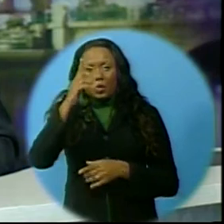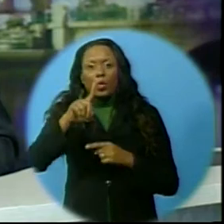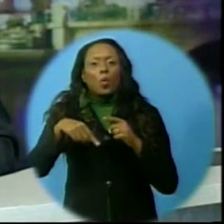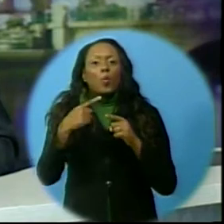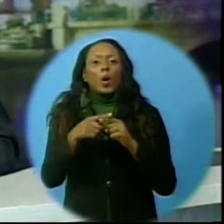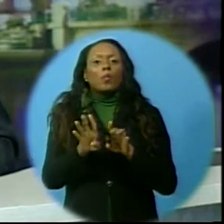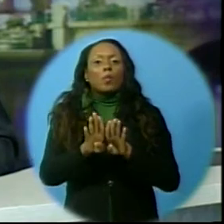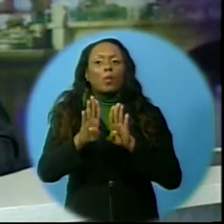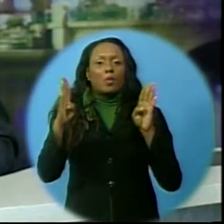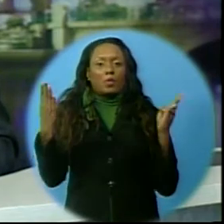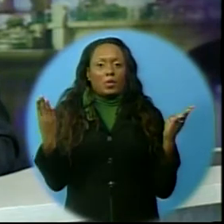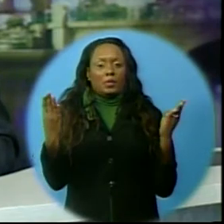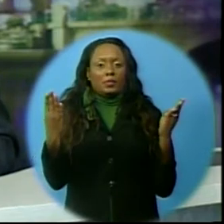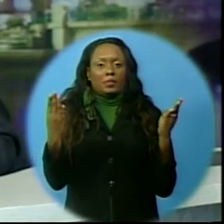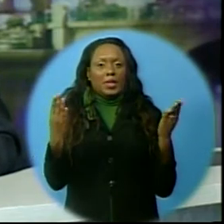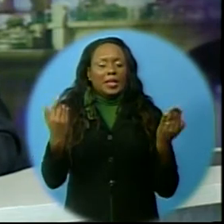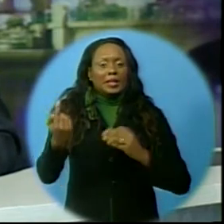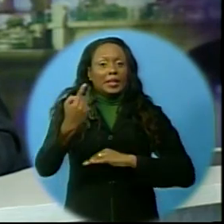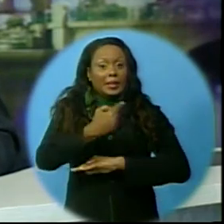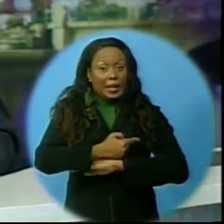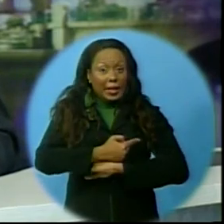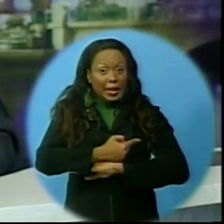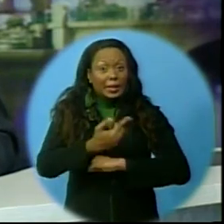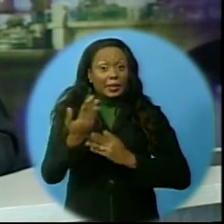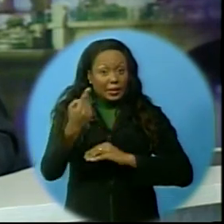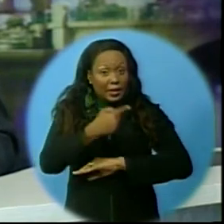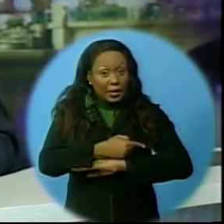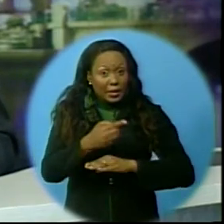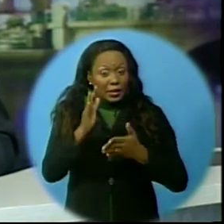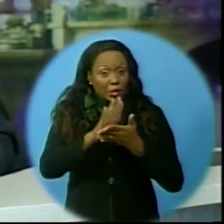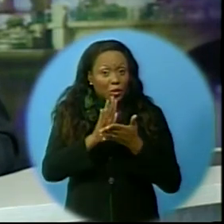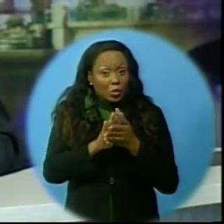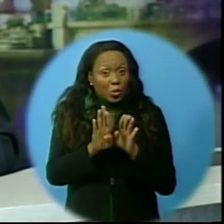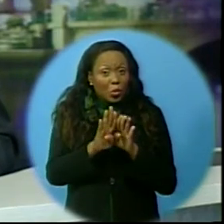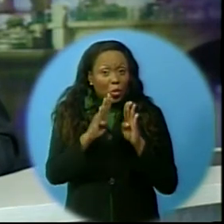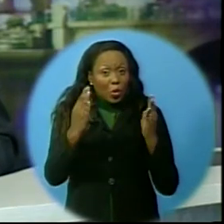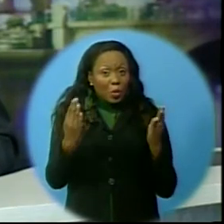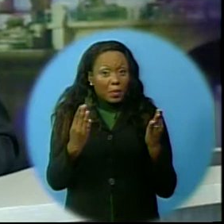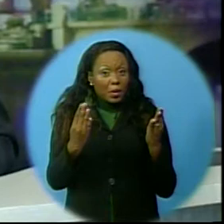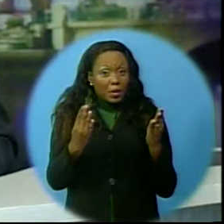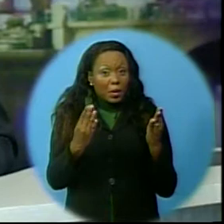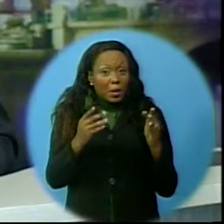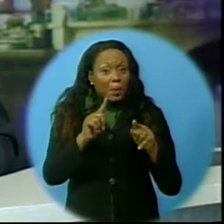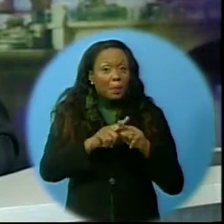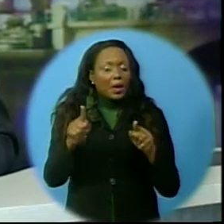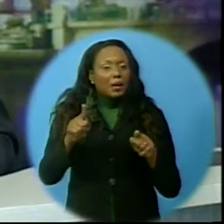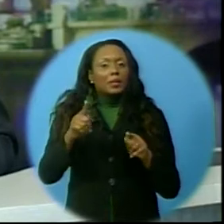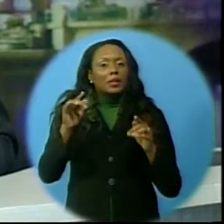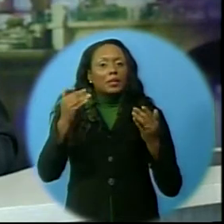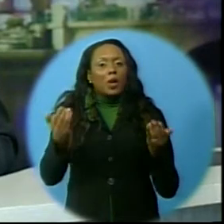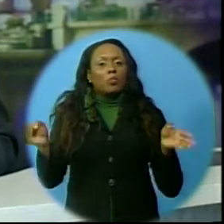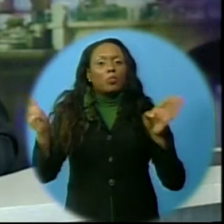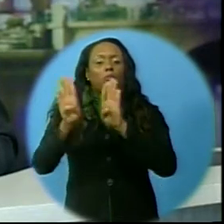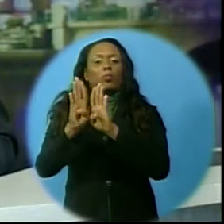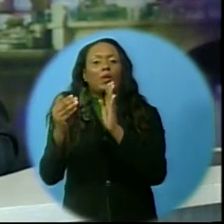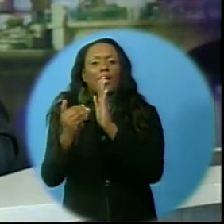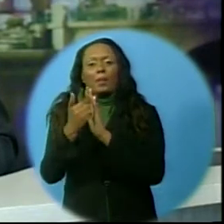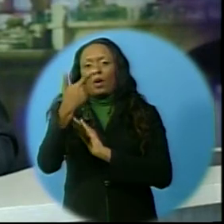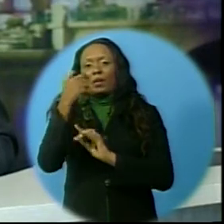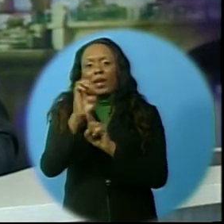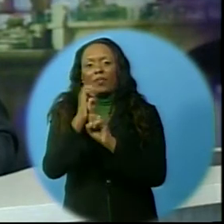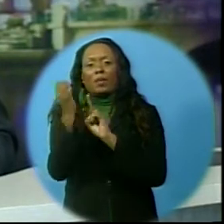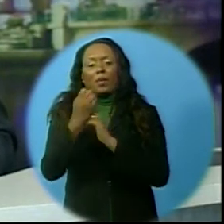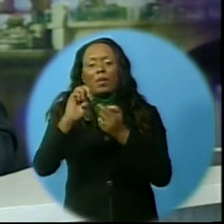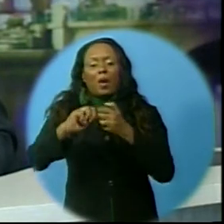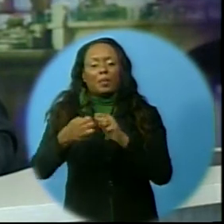reopening shortly. Only today, the school reopened after closing early on Monday until yesterday, owing to an